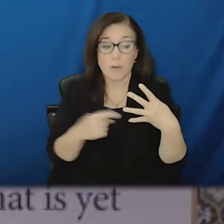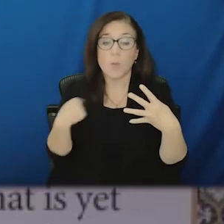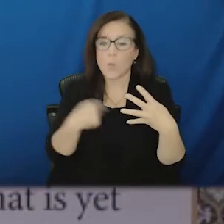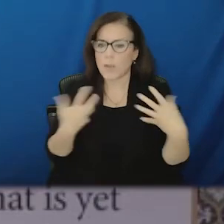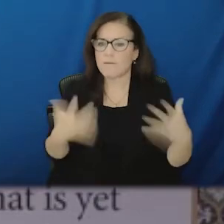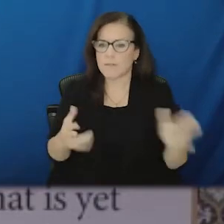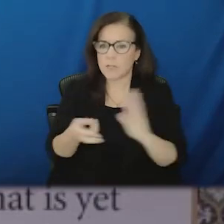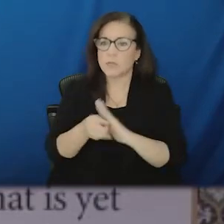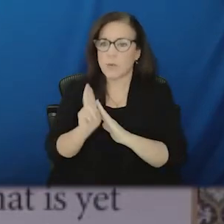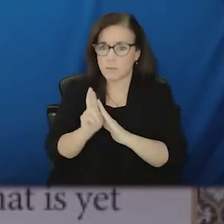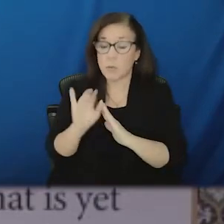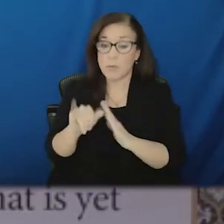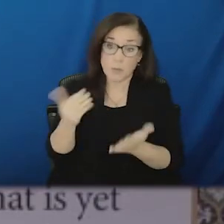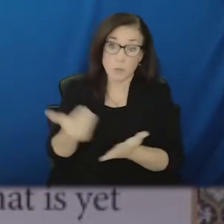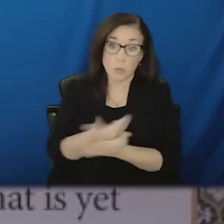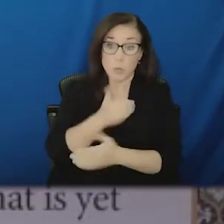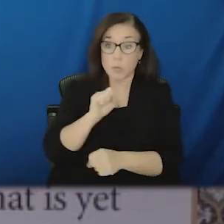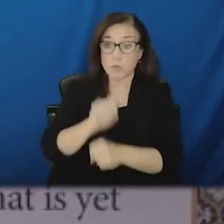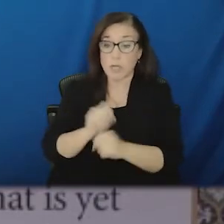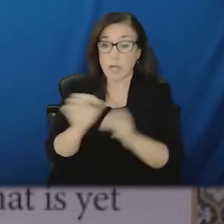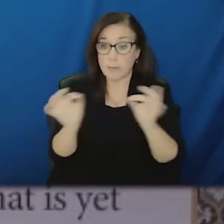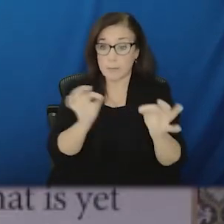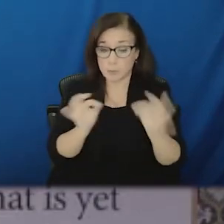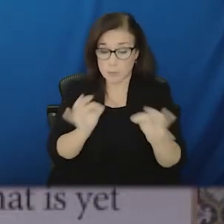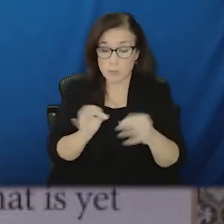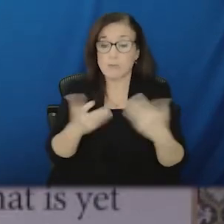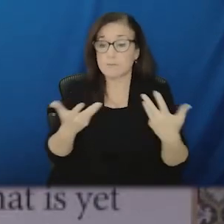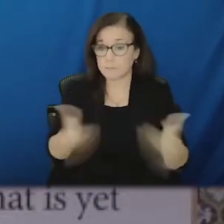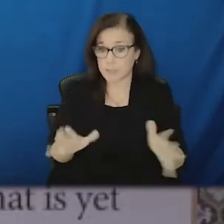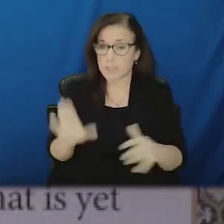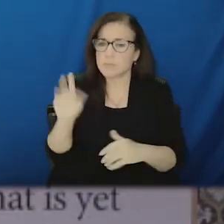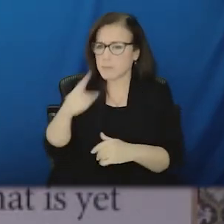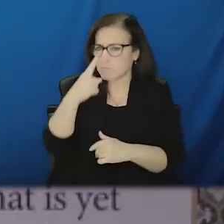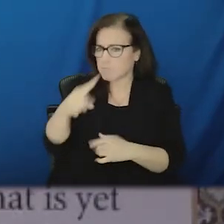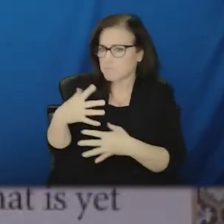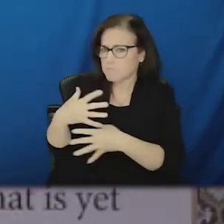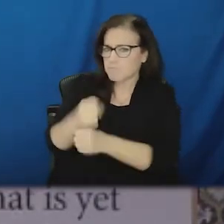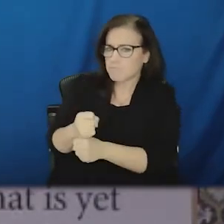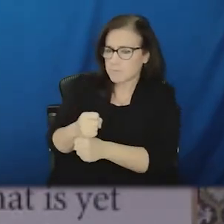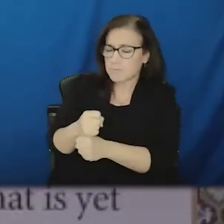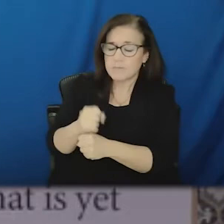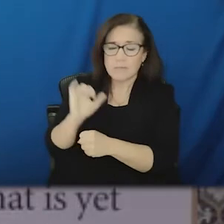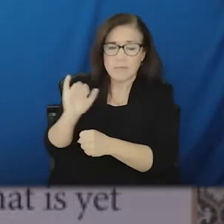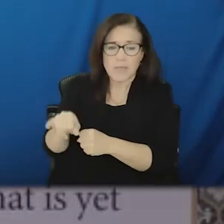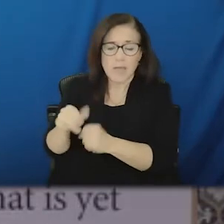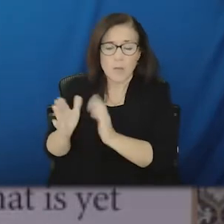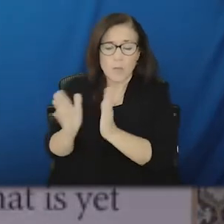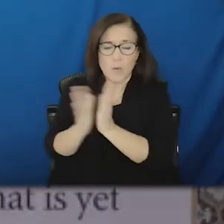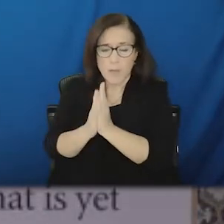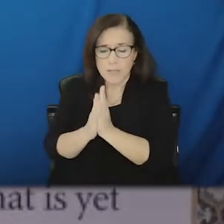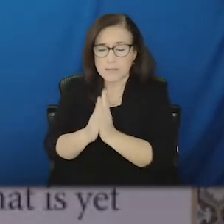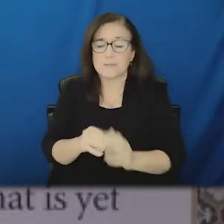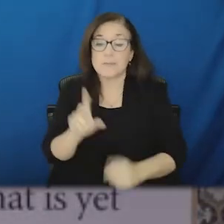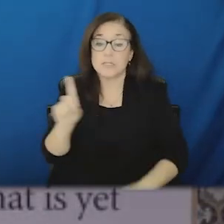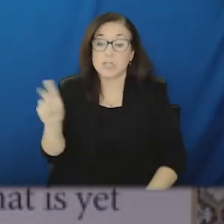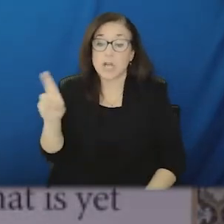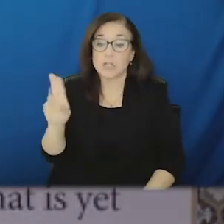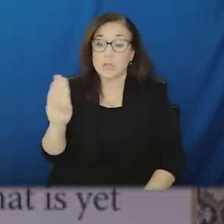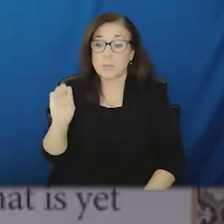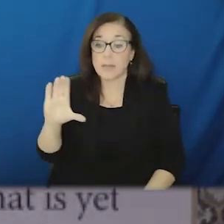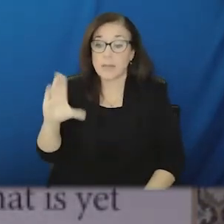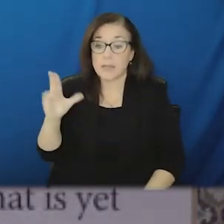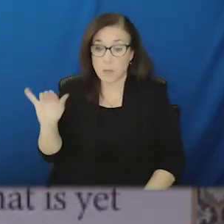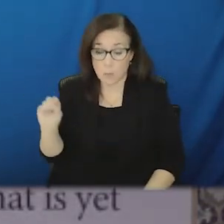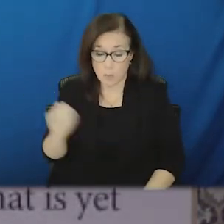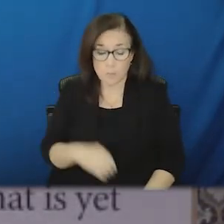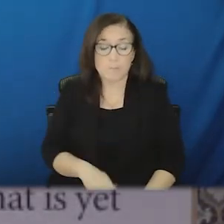review this new job description also, but will you summarize your request, please, Dr. Becchio? Absolutely. So over the last